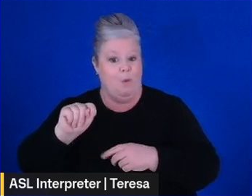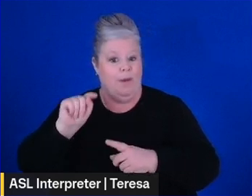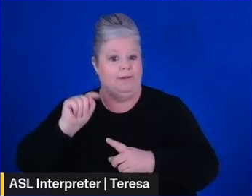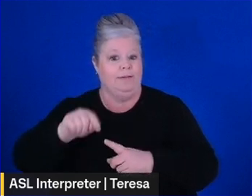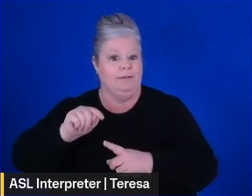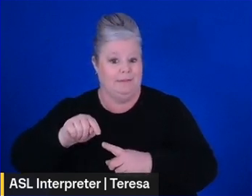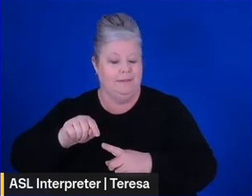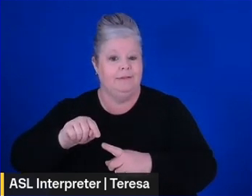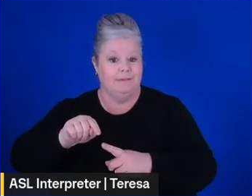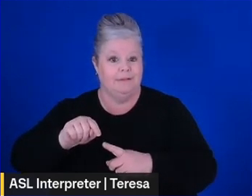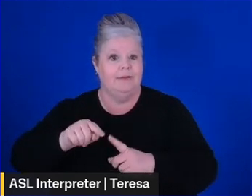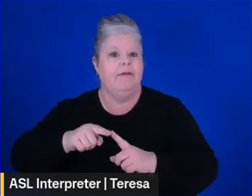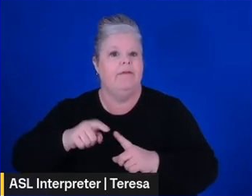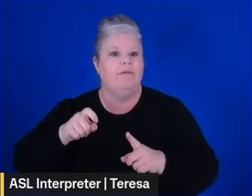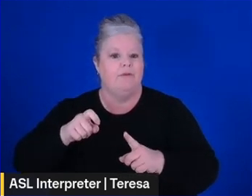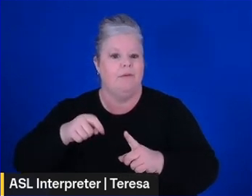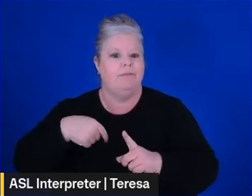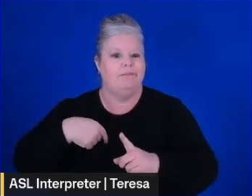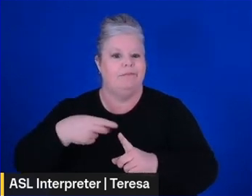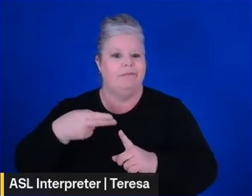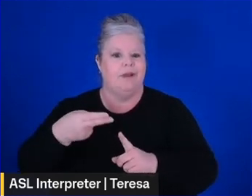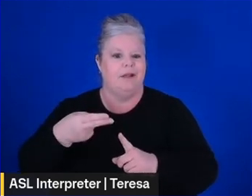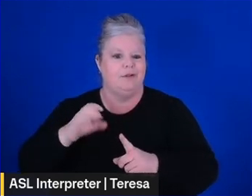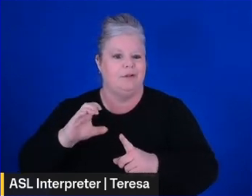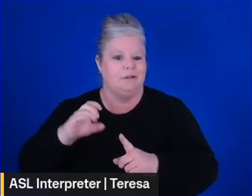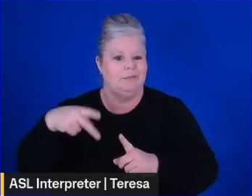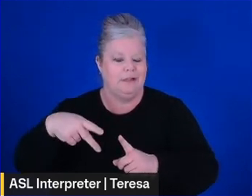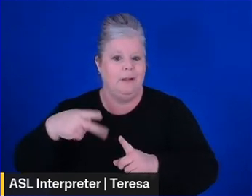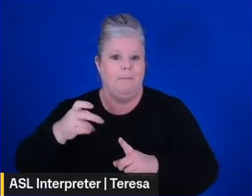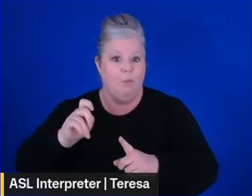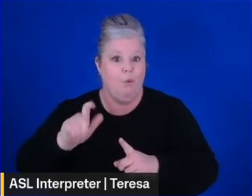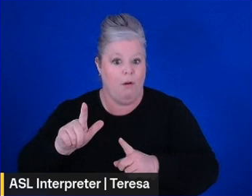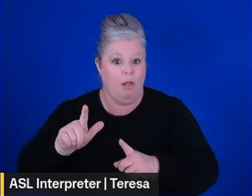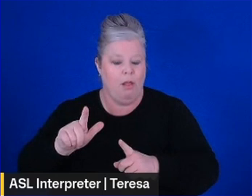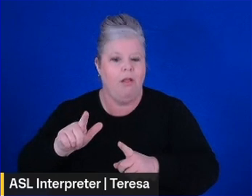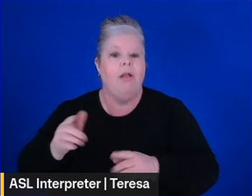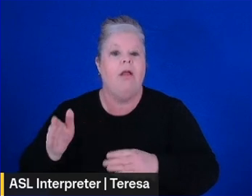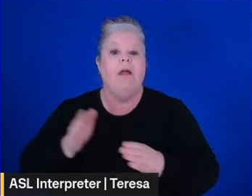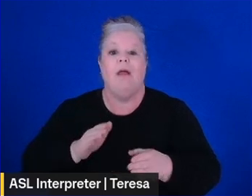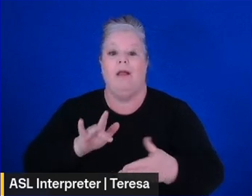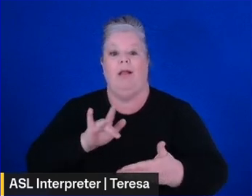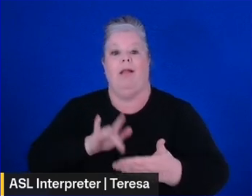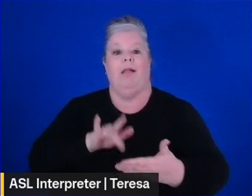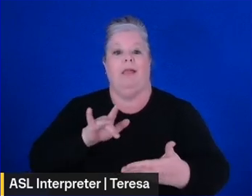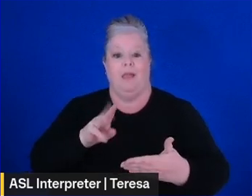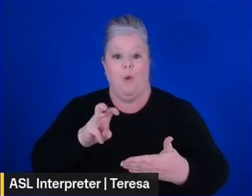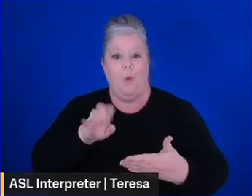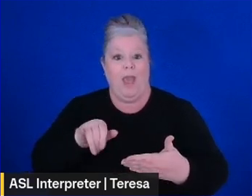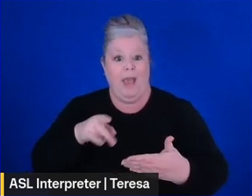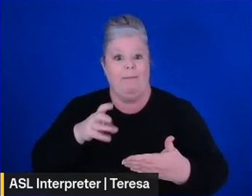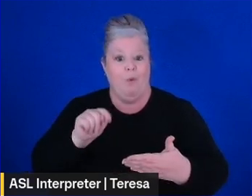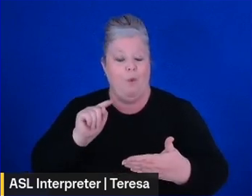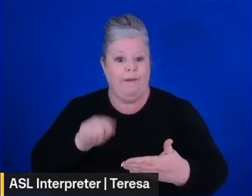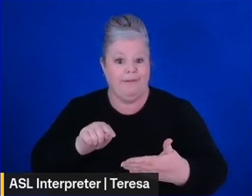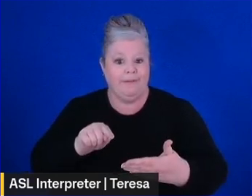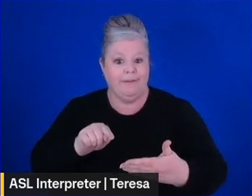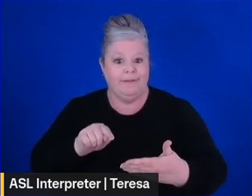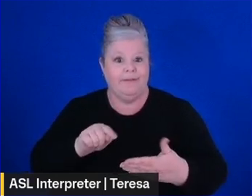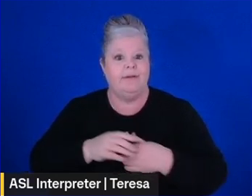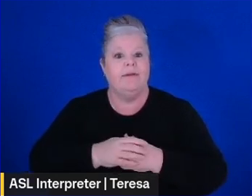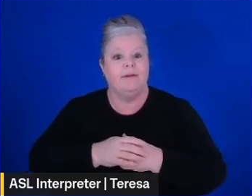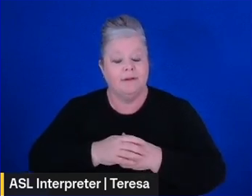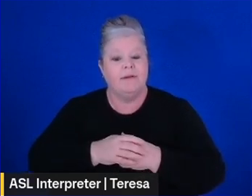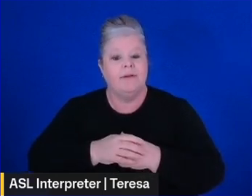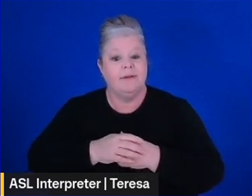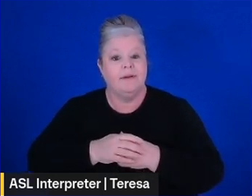the HTTP portal. You can click on Waypoint here. And after that, we can